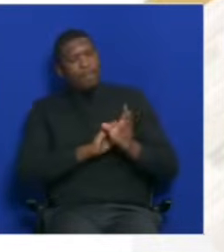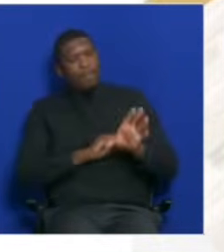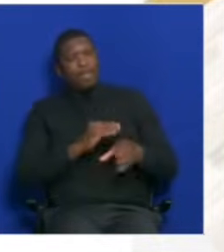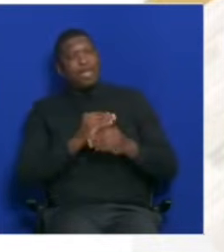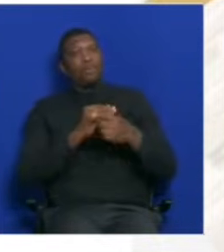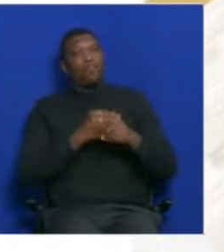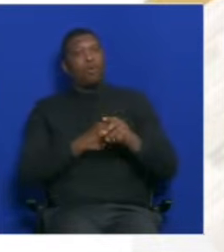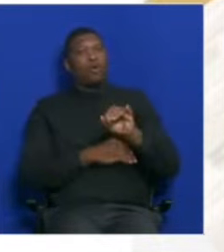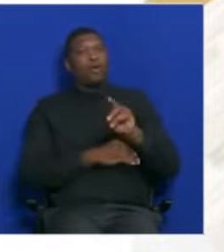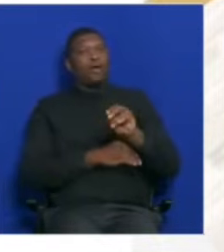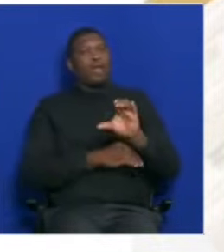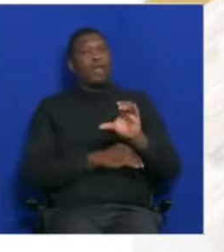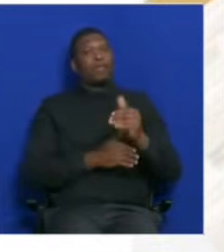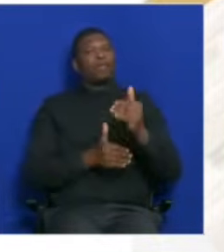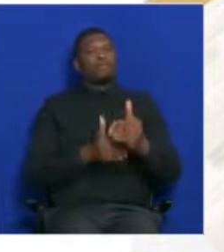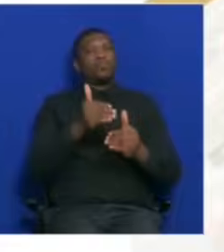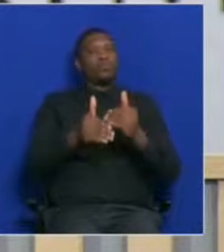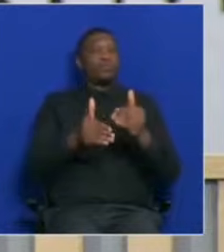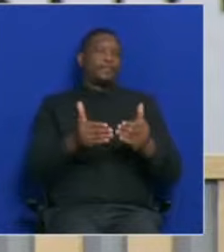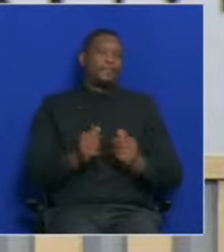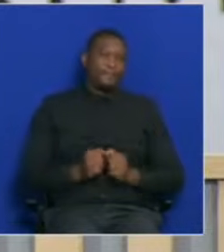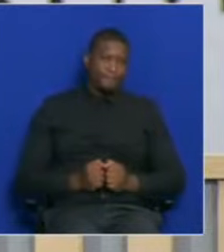Commission.